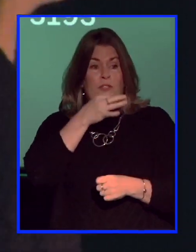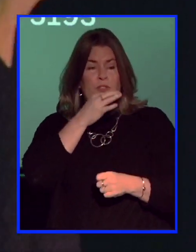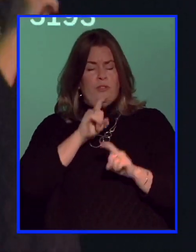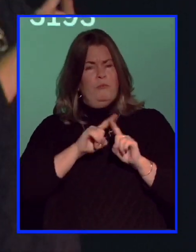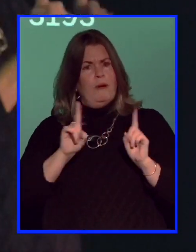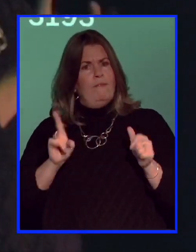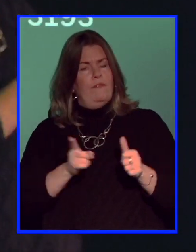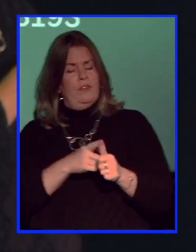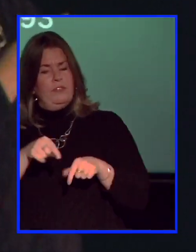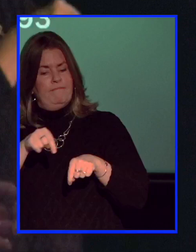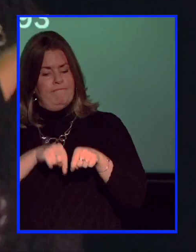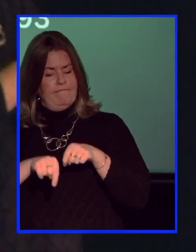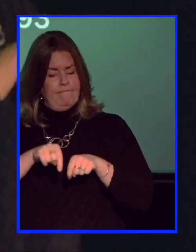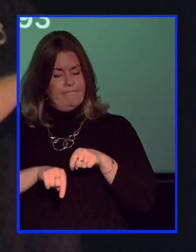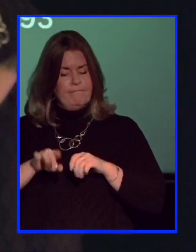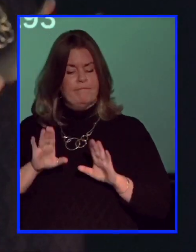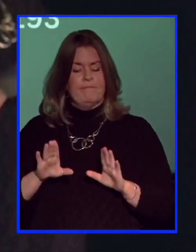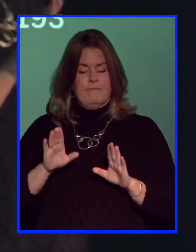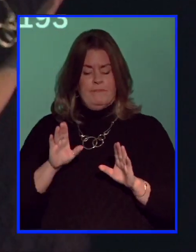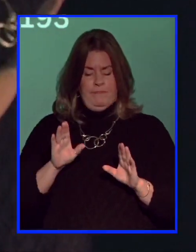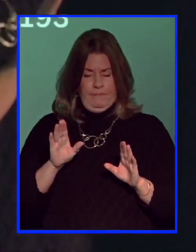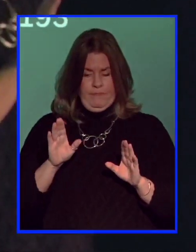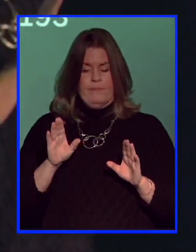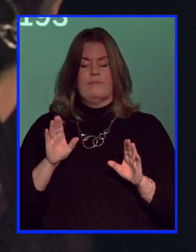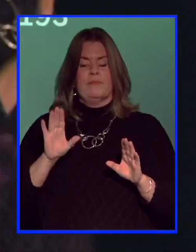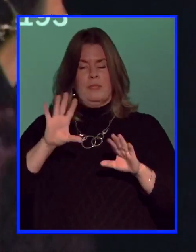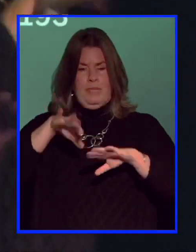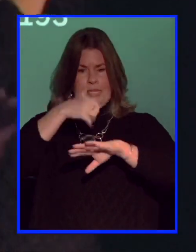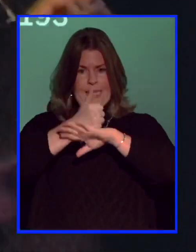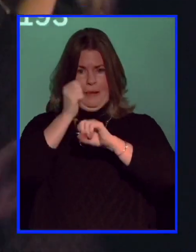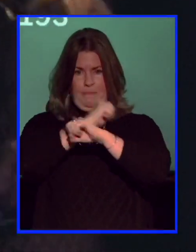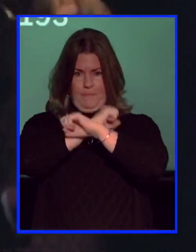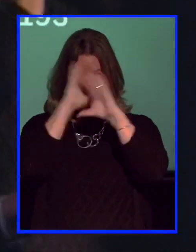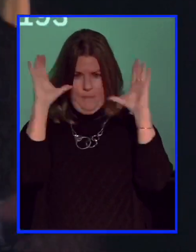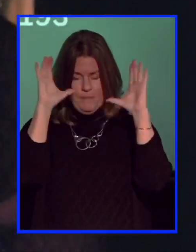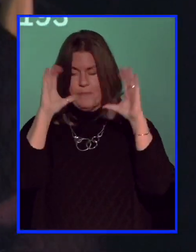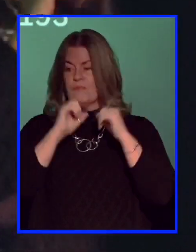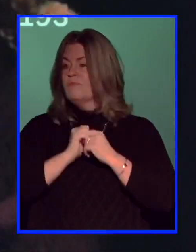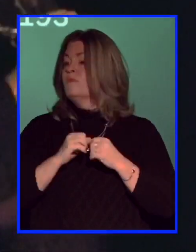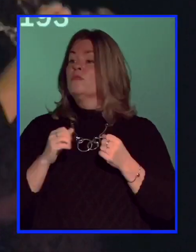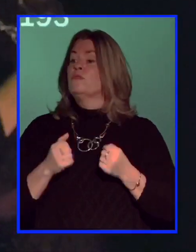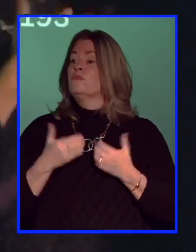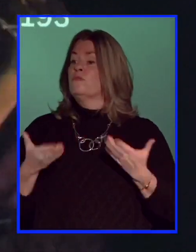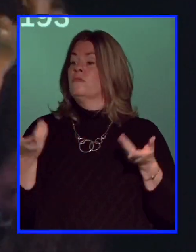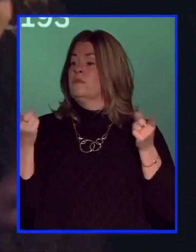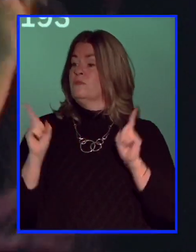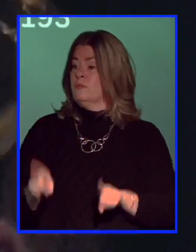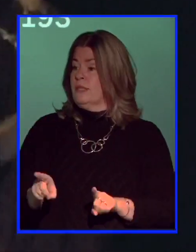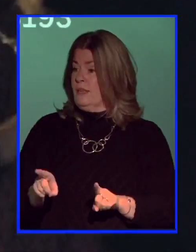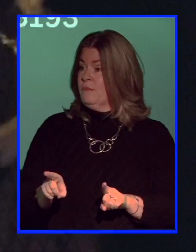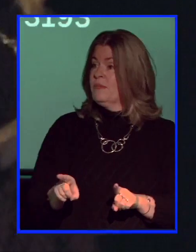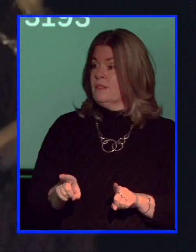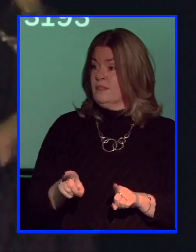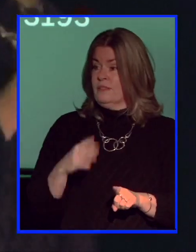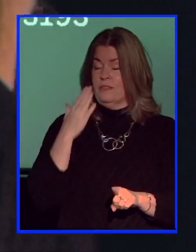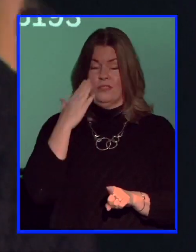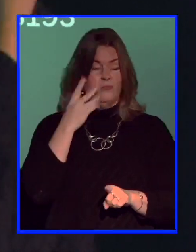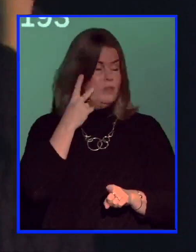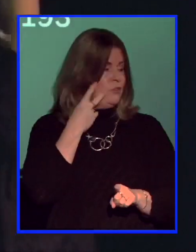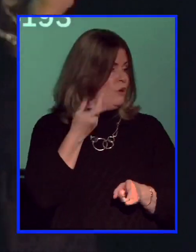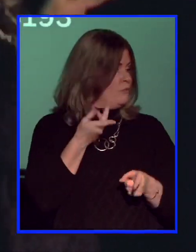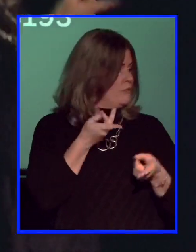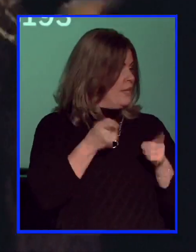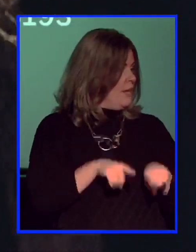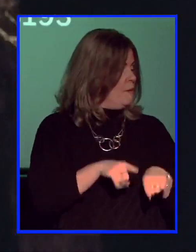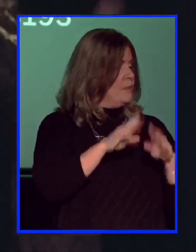a little bit and put in a context to where we are. Because so much of the stuff that's happening, you know, we saw what happened in the House with